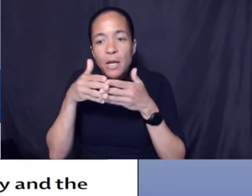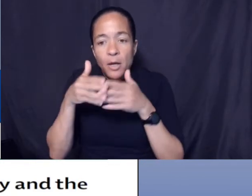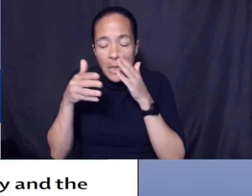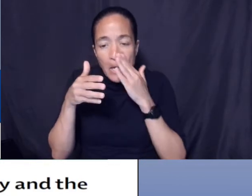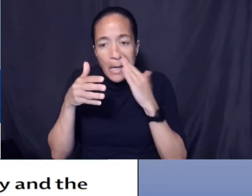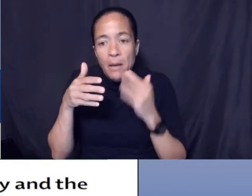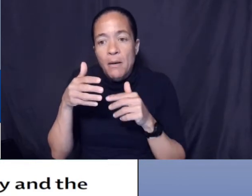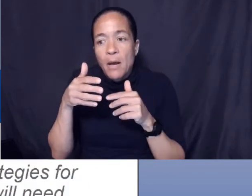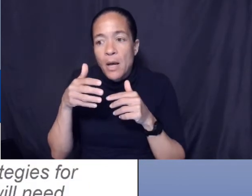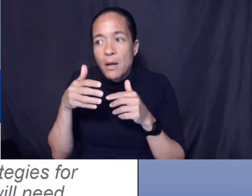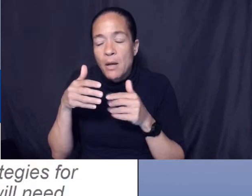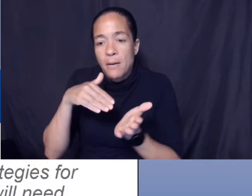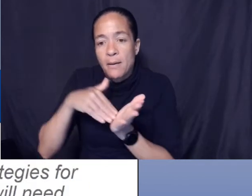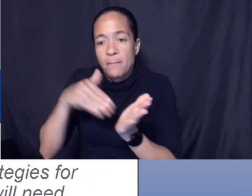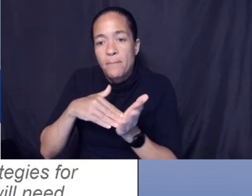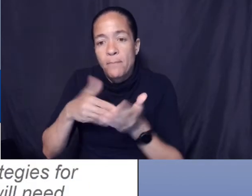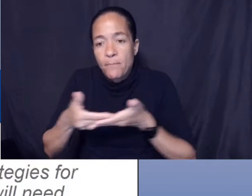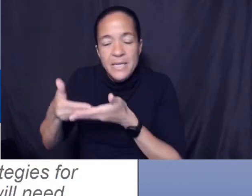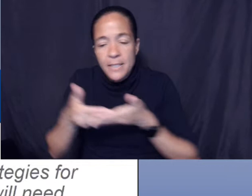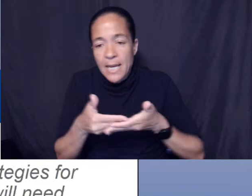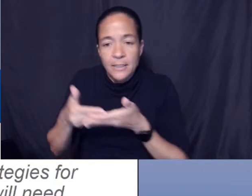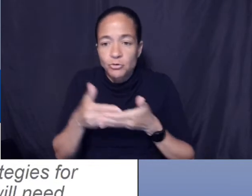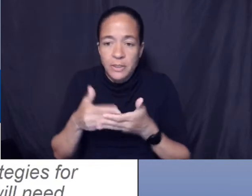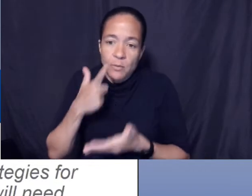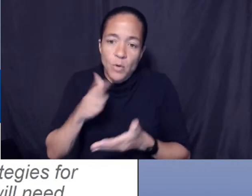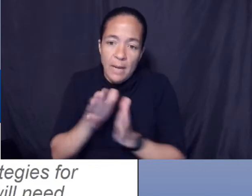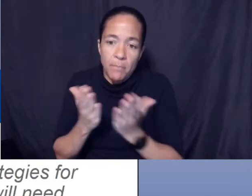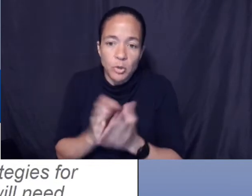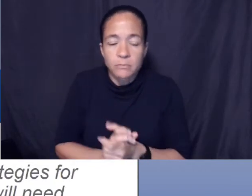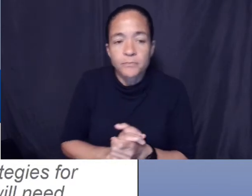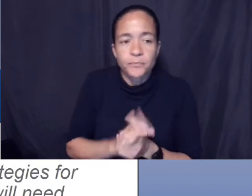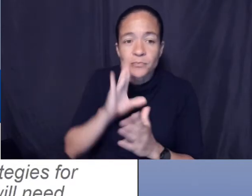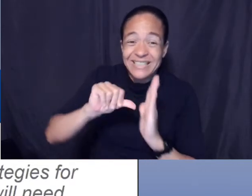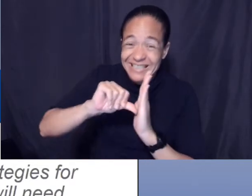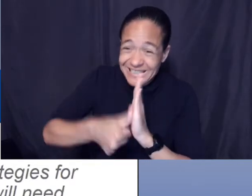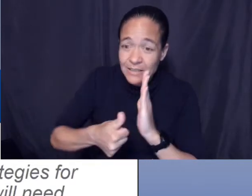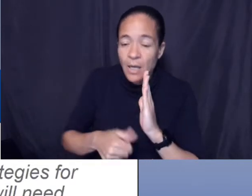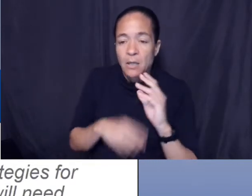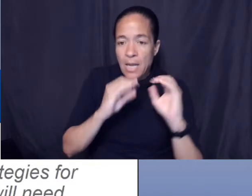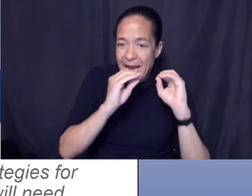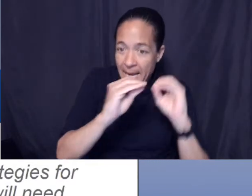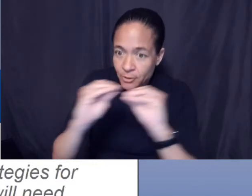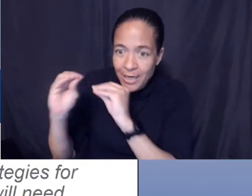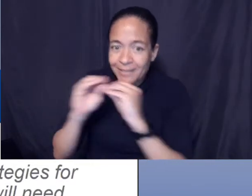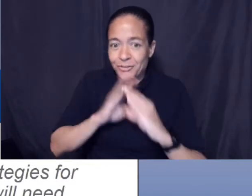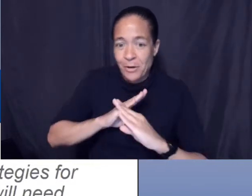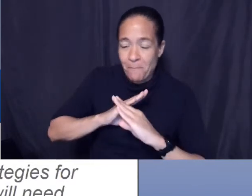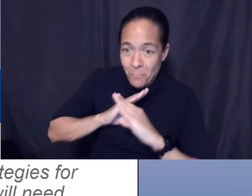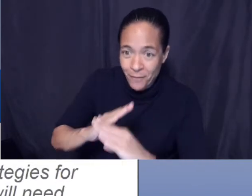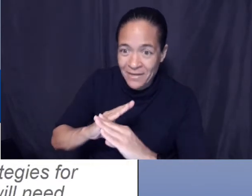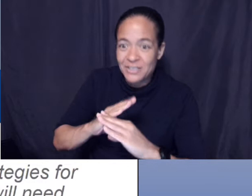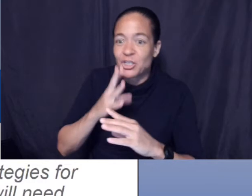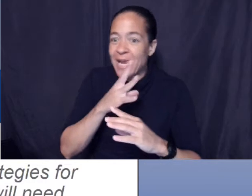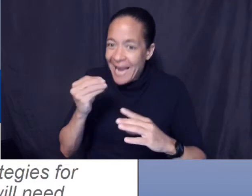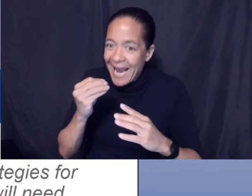Disease Red Book. Okay, and again, just to emphasize, education, prevention, and consideration must be given